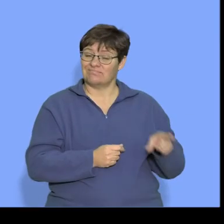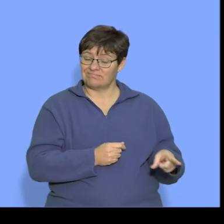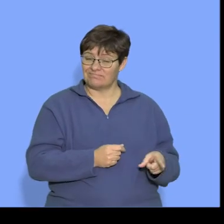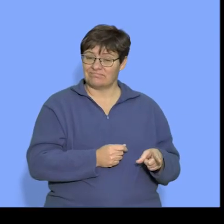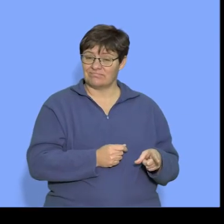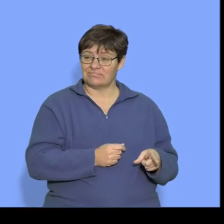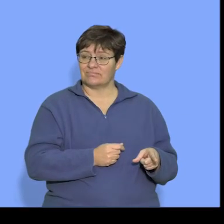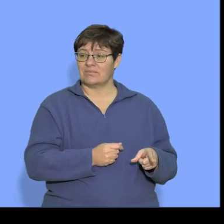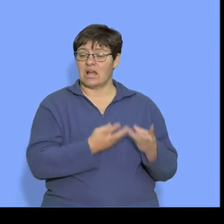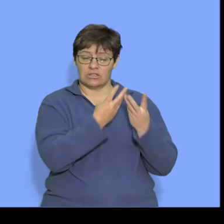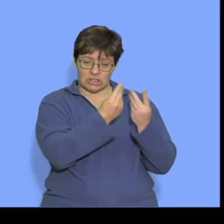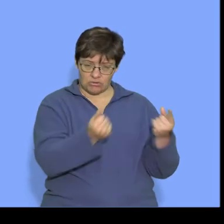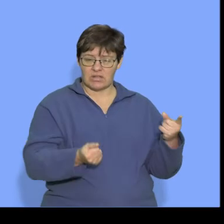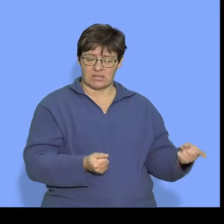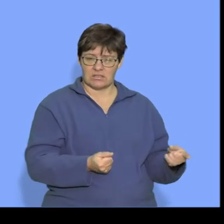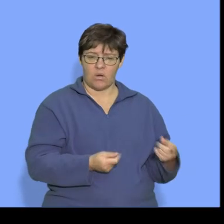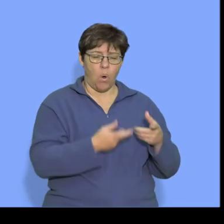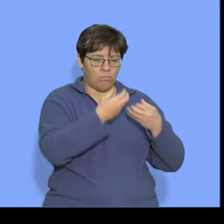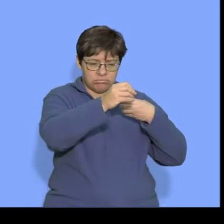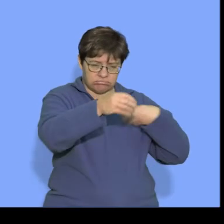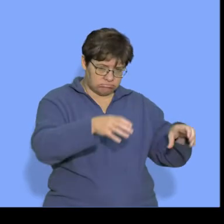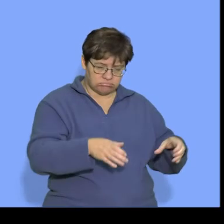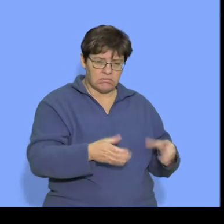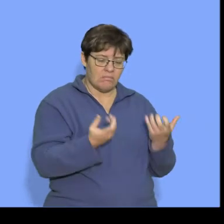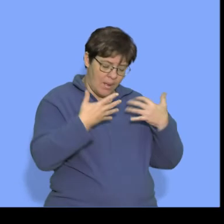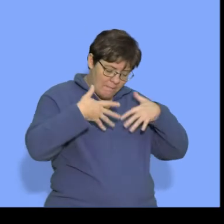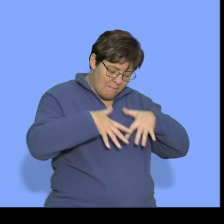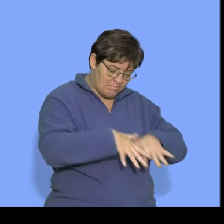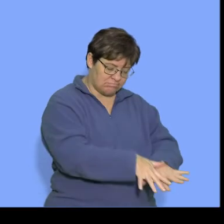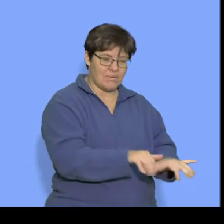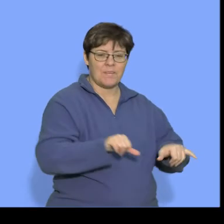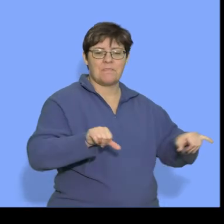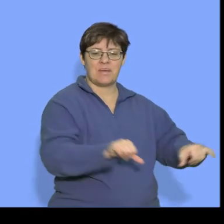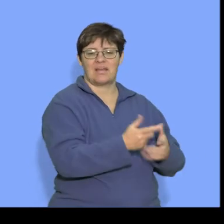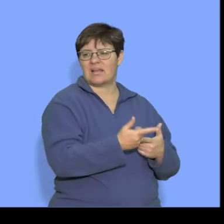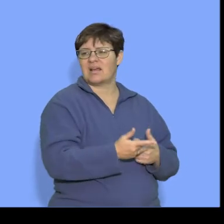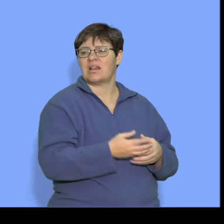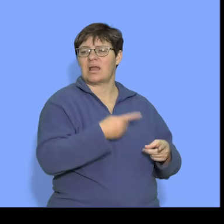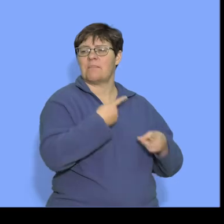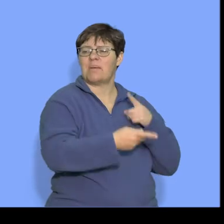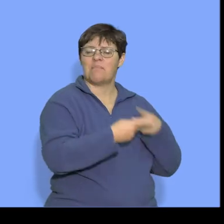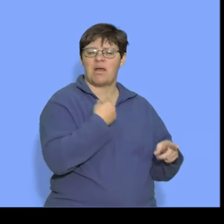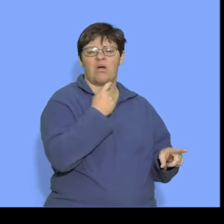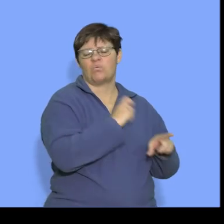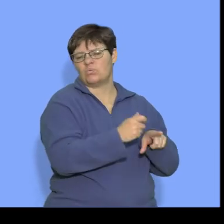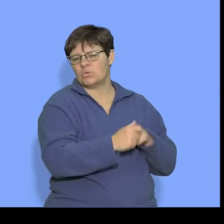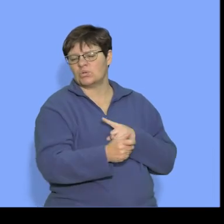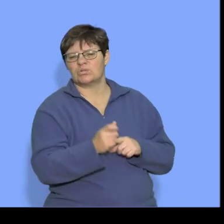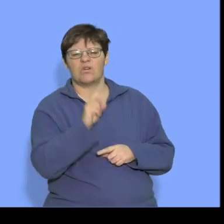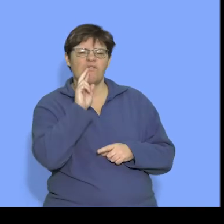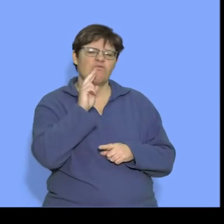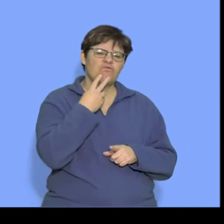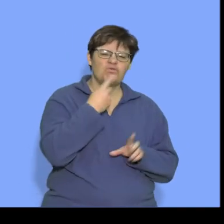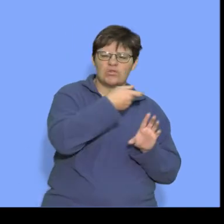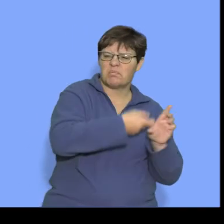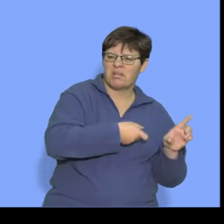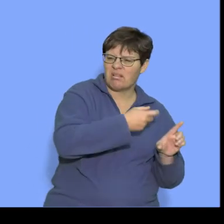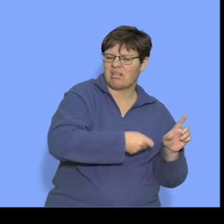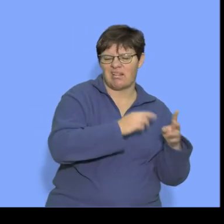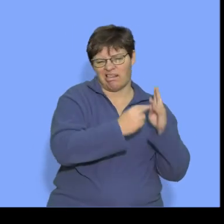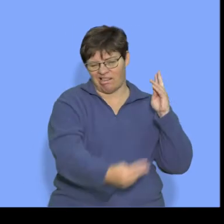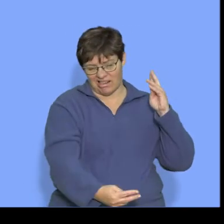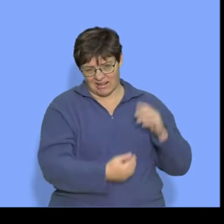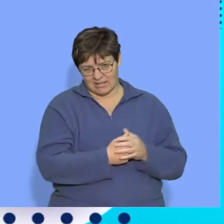be degraded or broken down. Example of this would be your paper, wood, fruit peels, and others. So things that